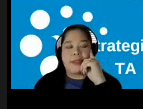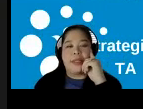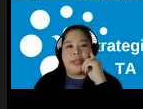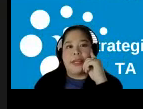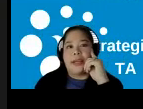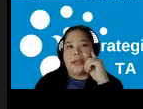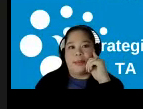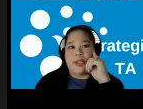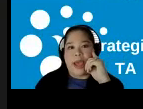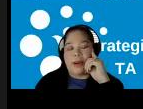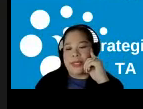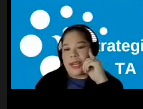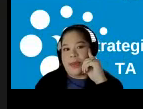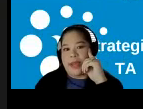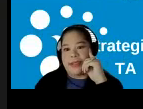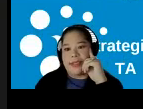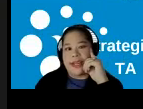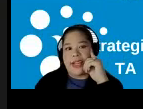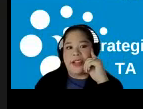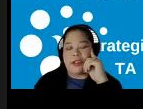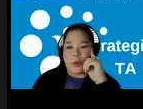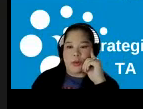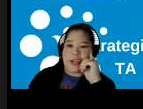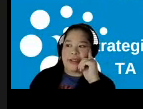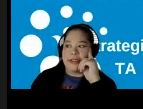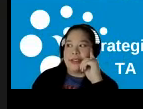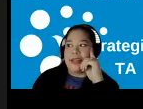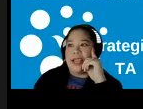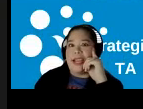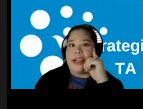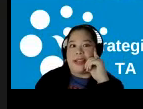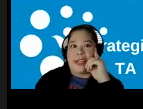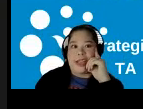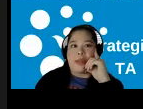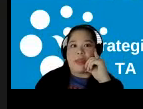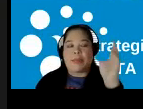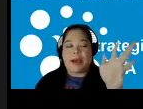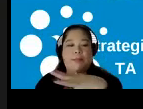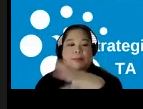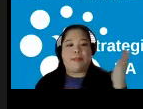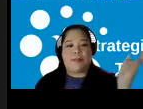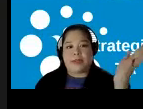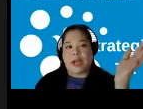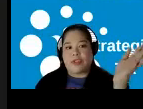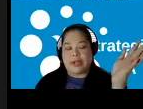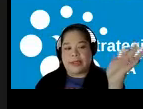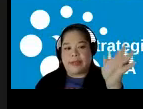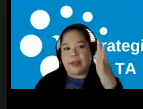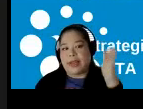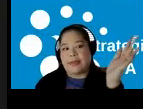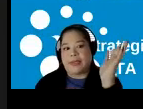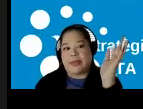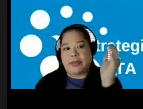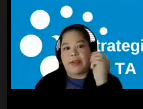$358,000 to house an inmate in their local jail. And think about, there's hundreds, if